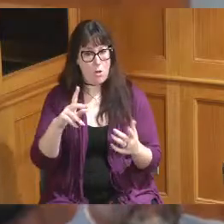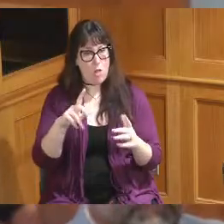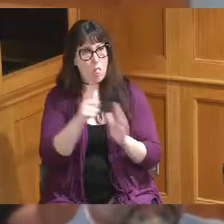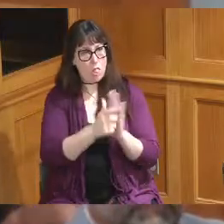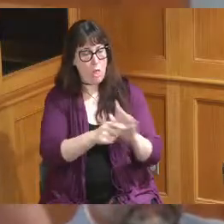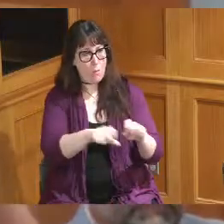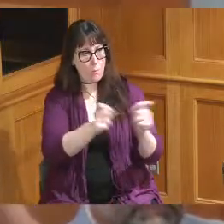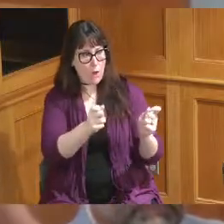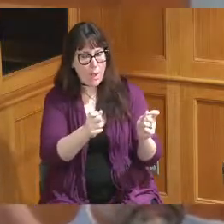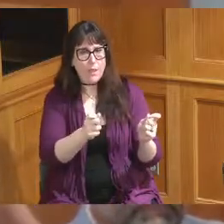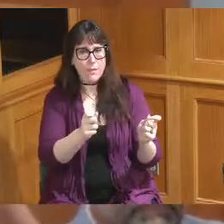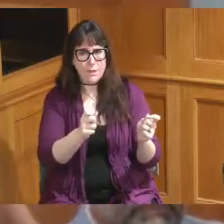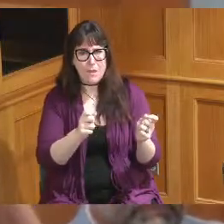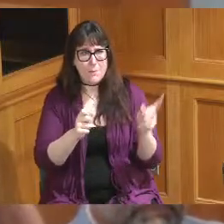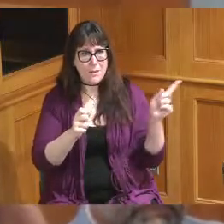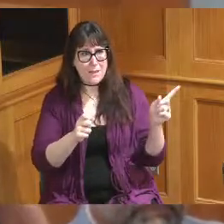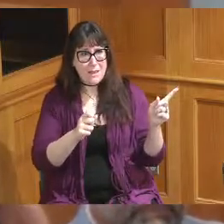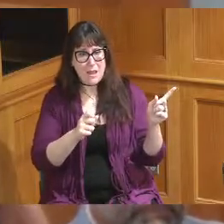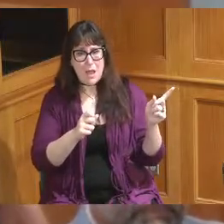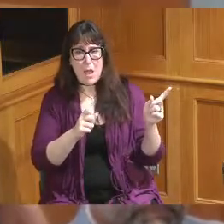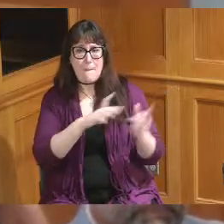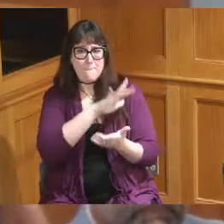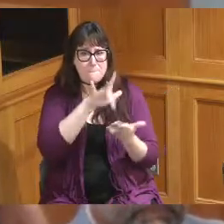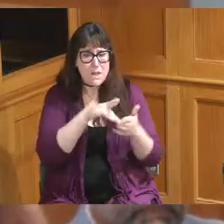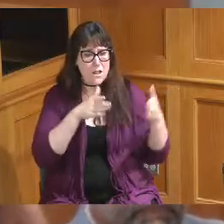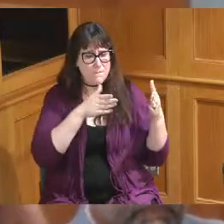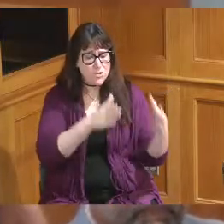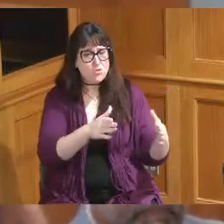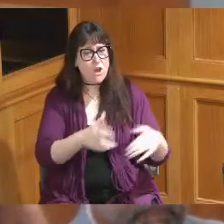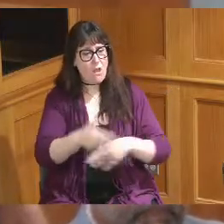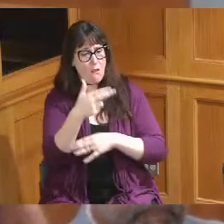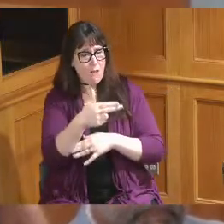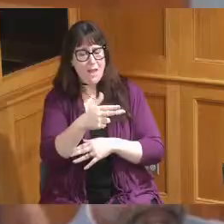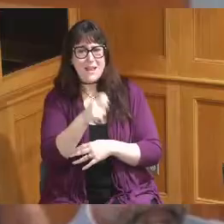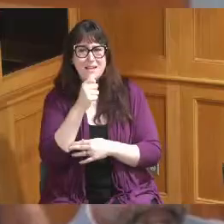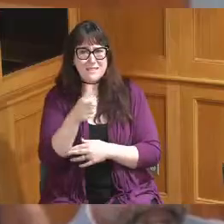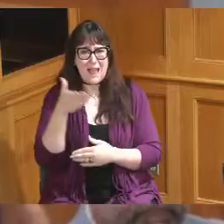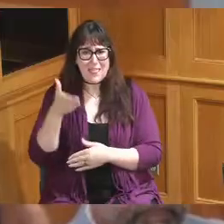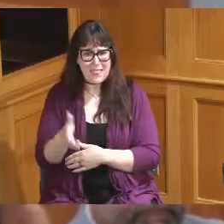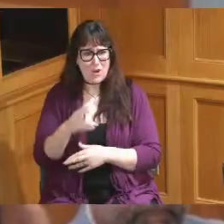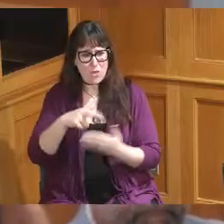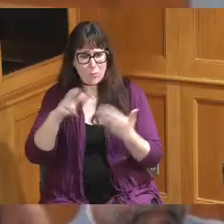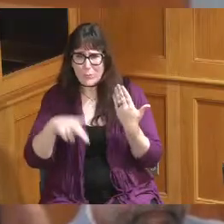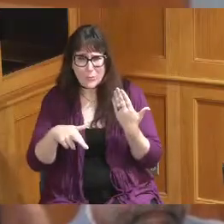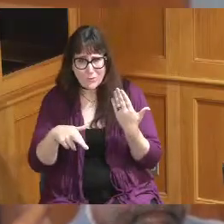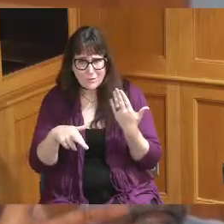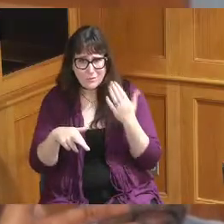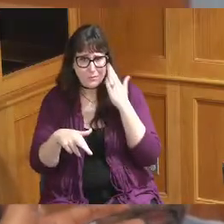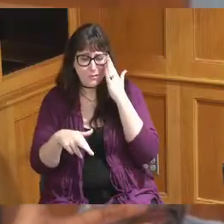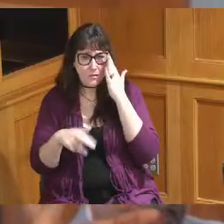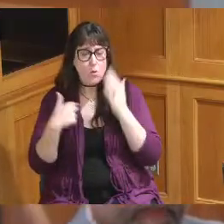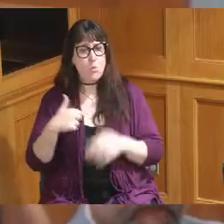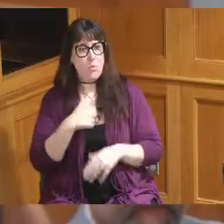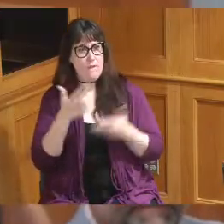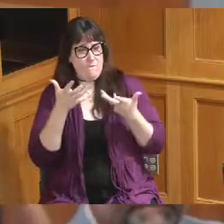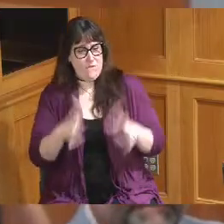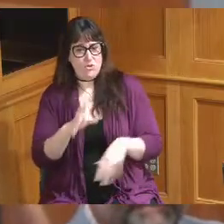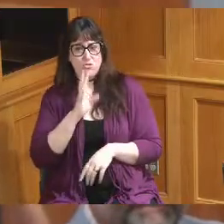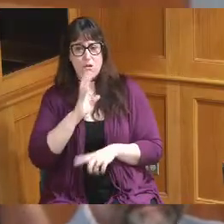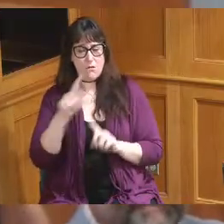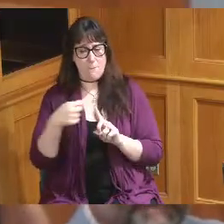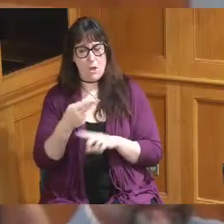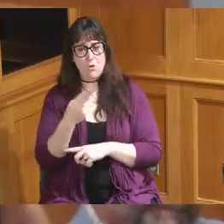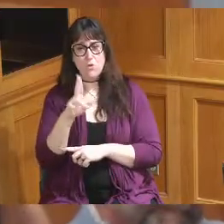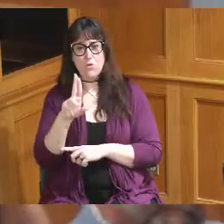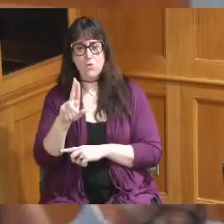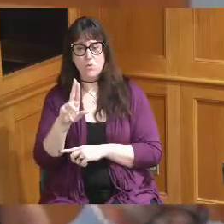Ruffin was being held by gunpoint in the middle of the street, and it's not in there. We've been talked about, obviously, the U-Haul